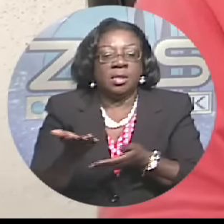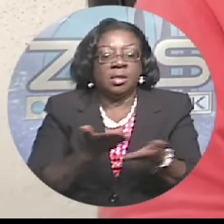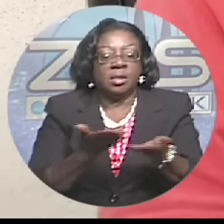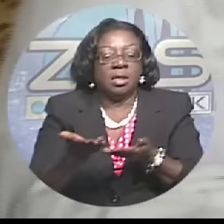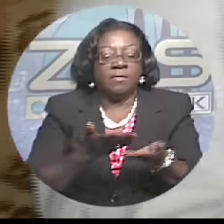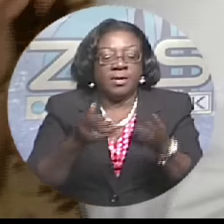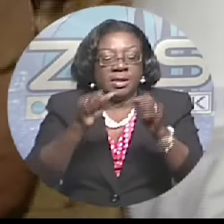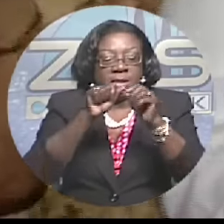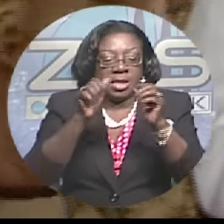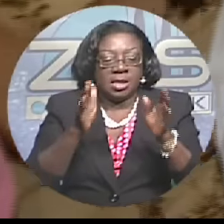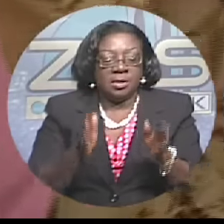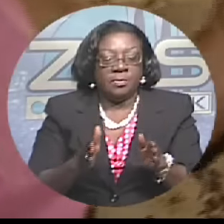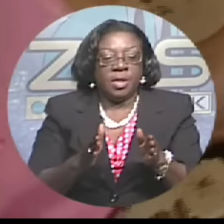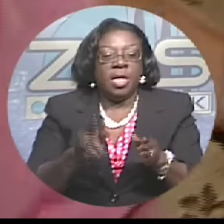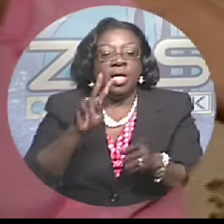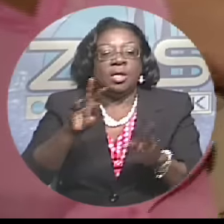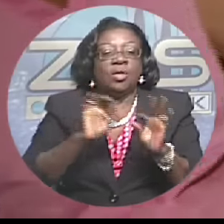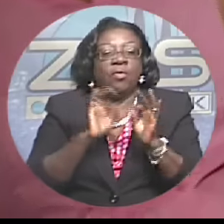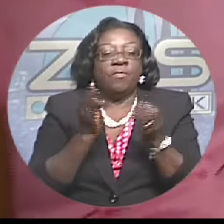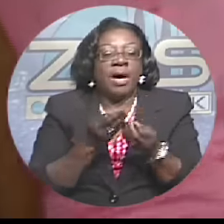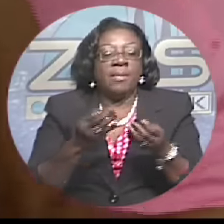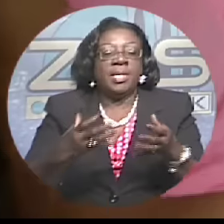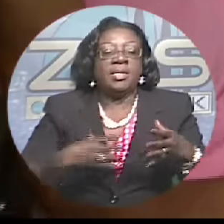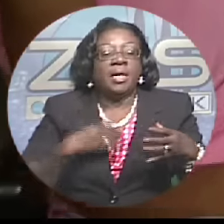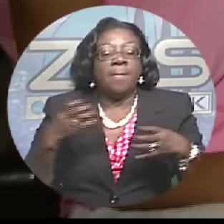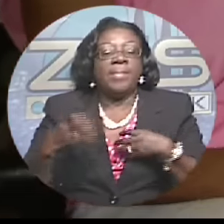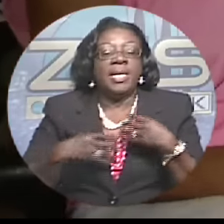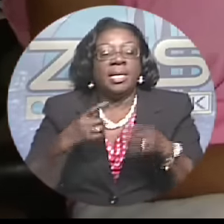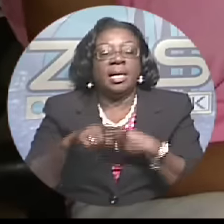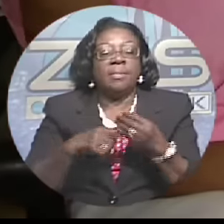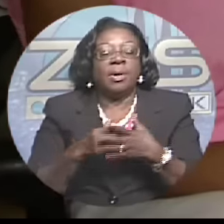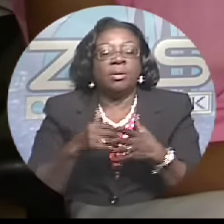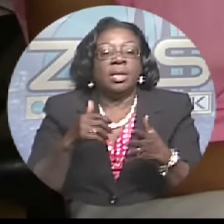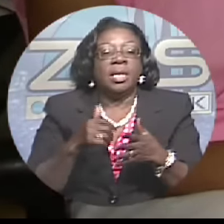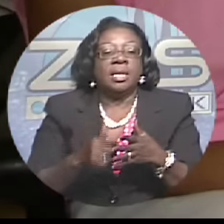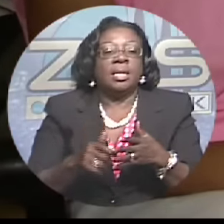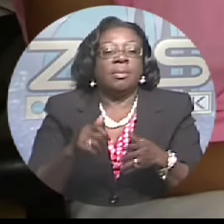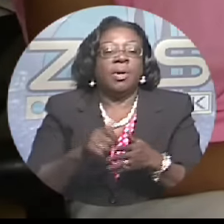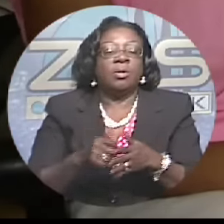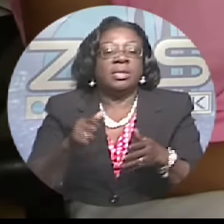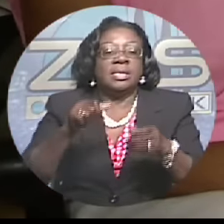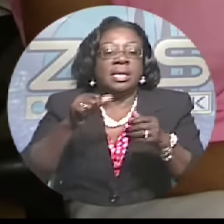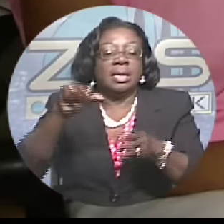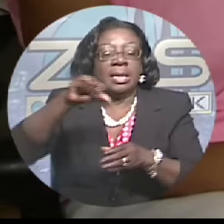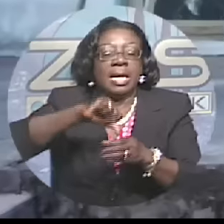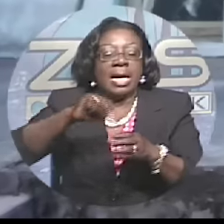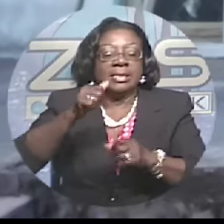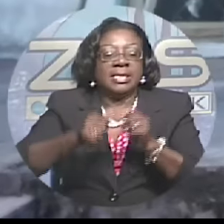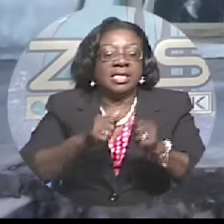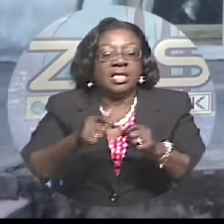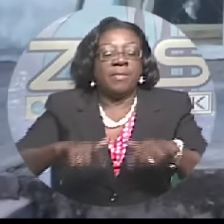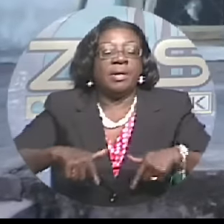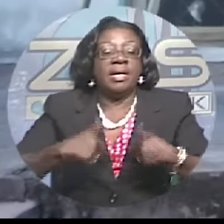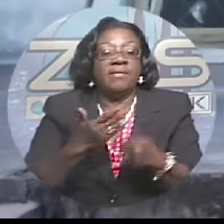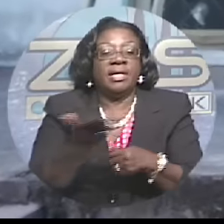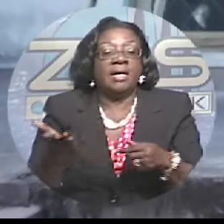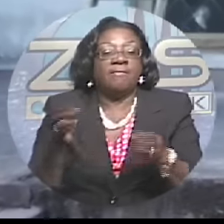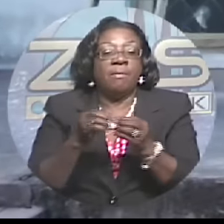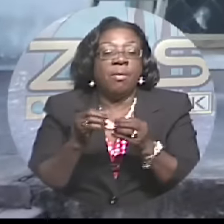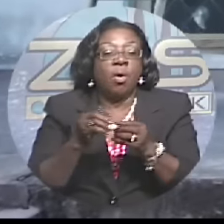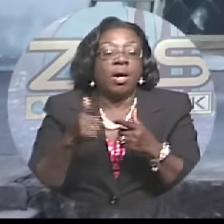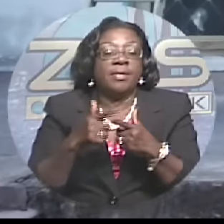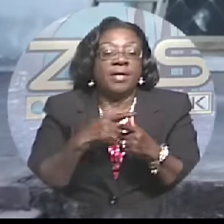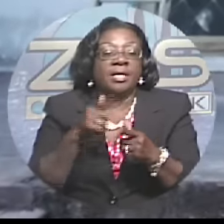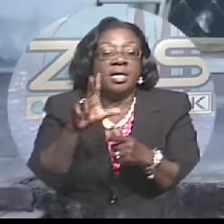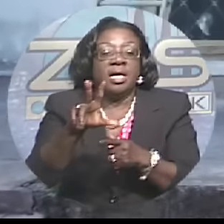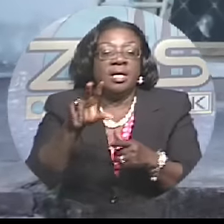the operation. The two families complaining about Roker's development have been living in the Carmichael area for more than 30 years. While they have their differences,